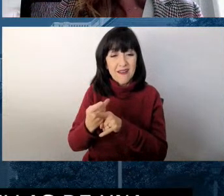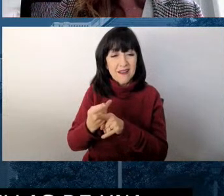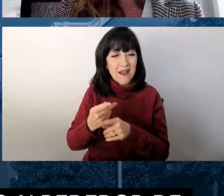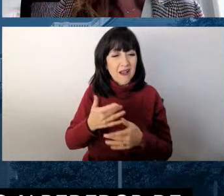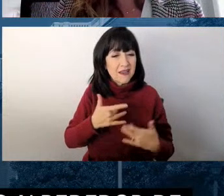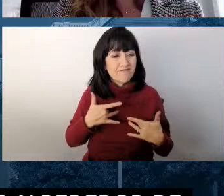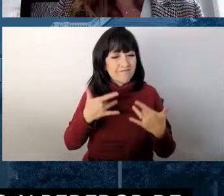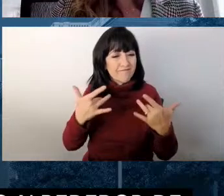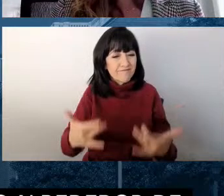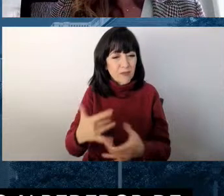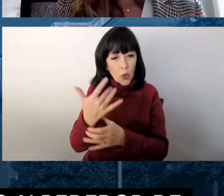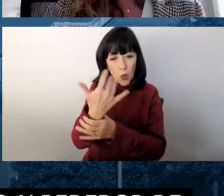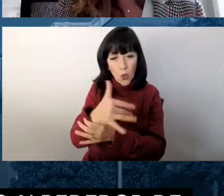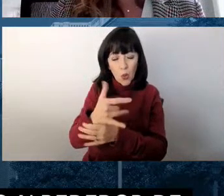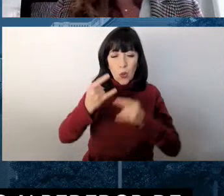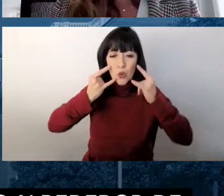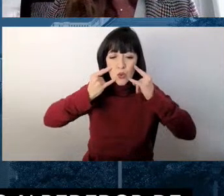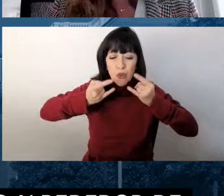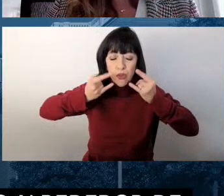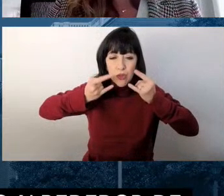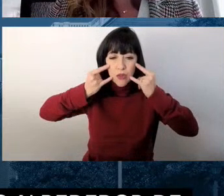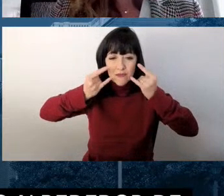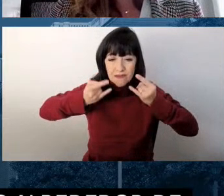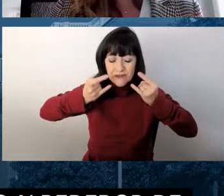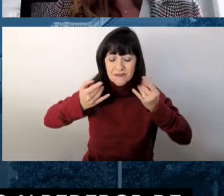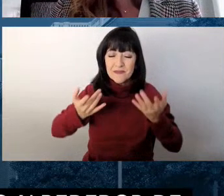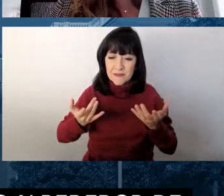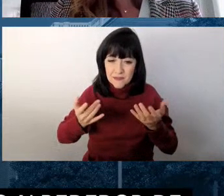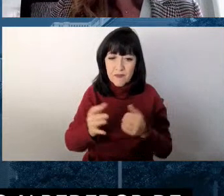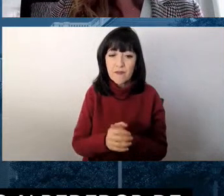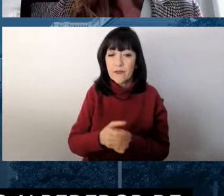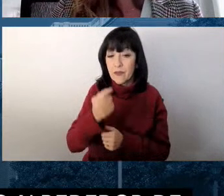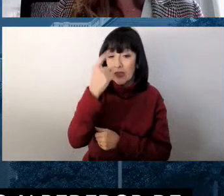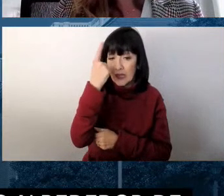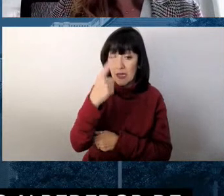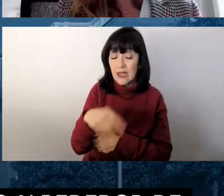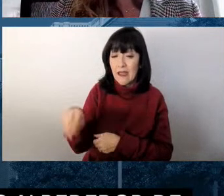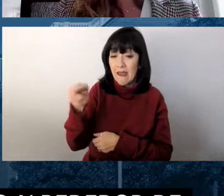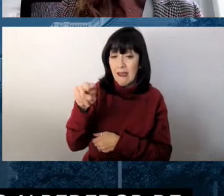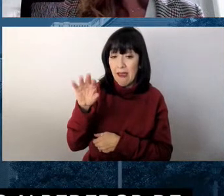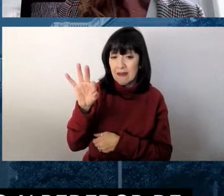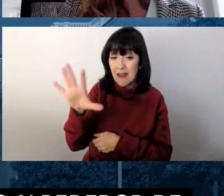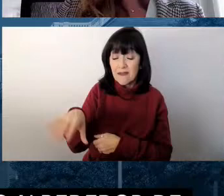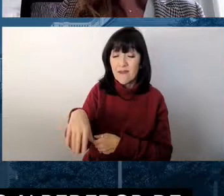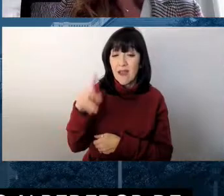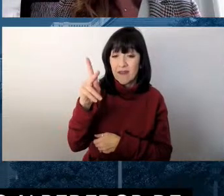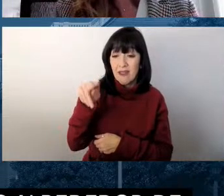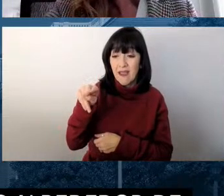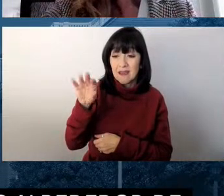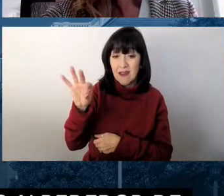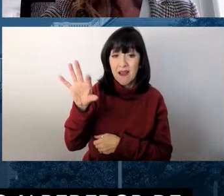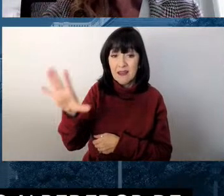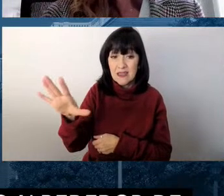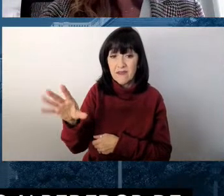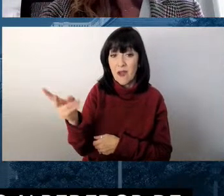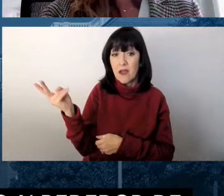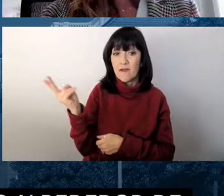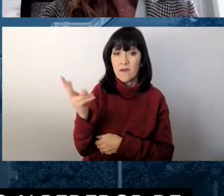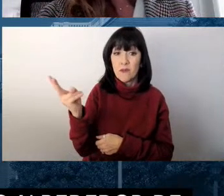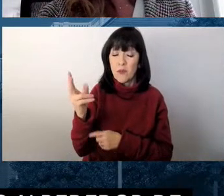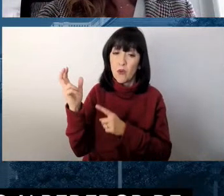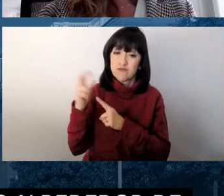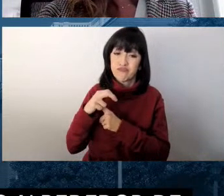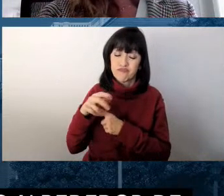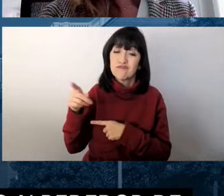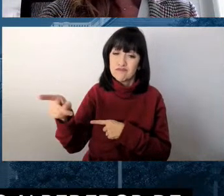more protection, and a well-fitting NIOSH approved respirator, an N95, offers the highest level